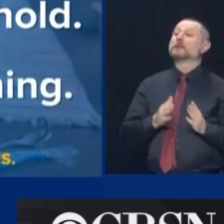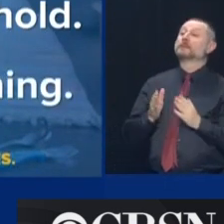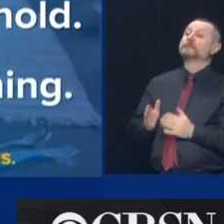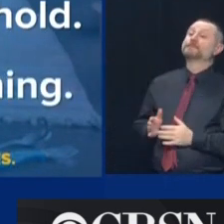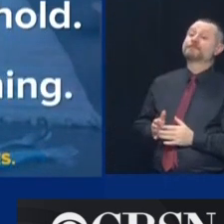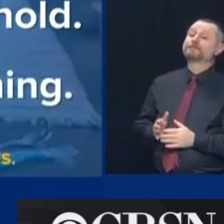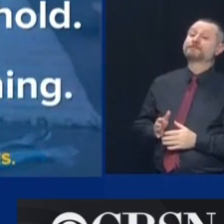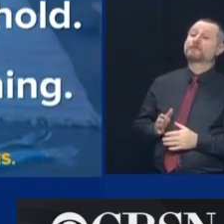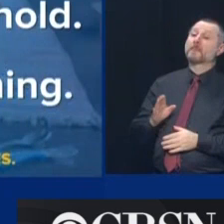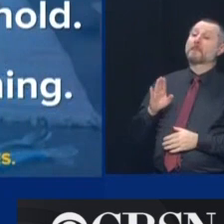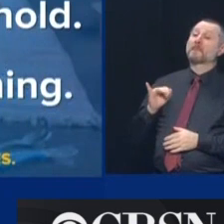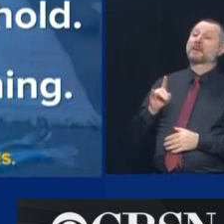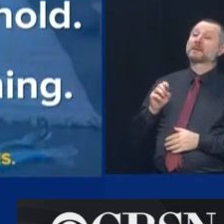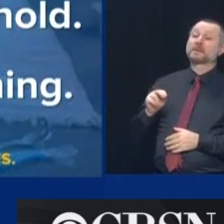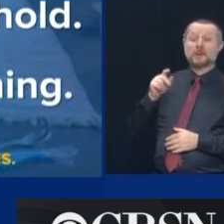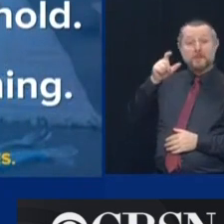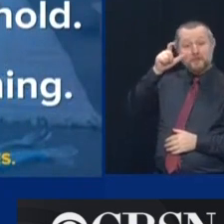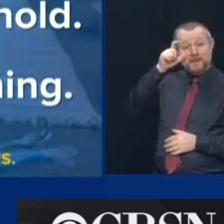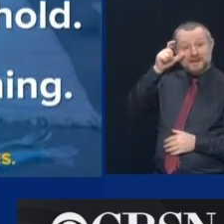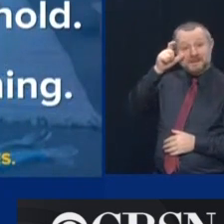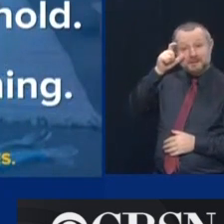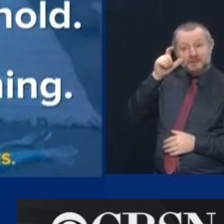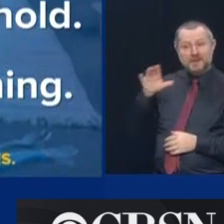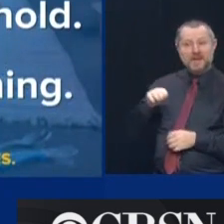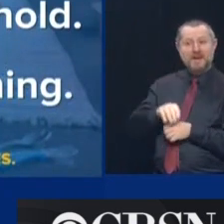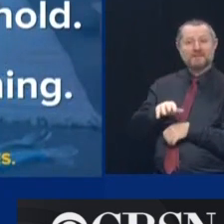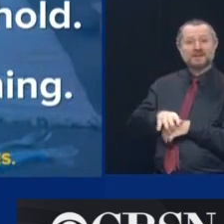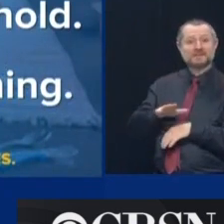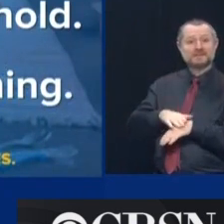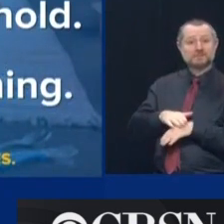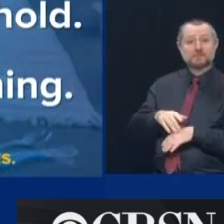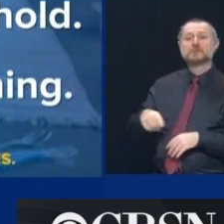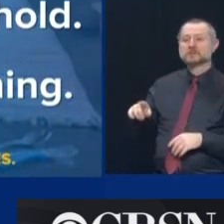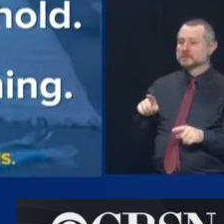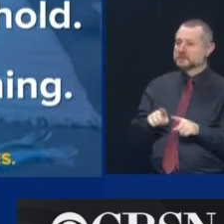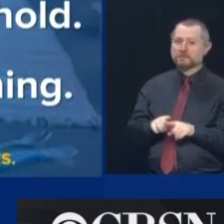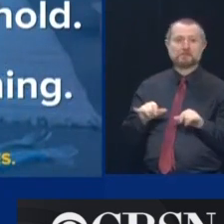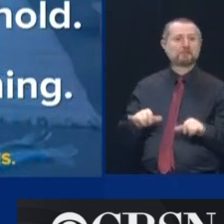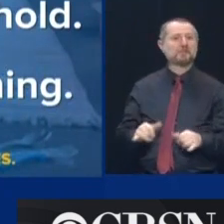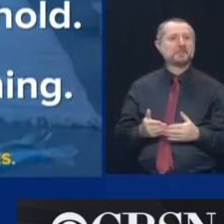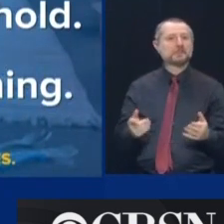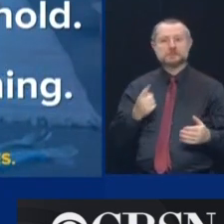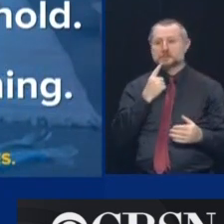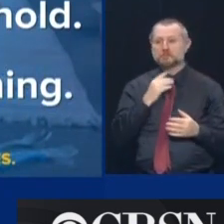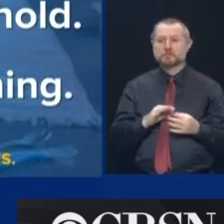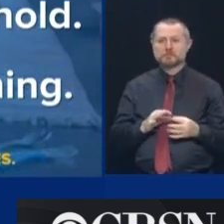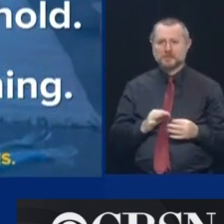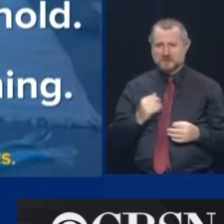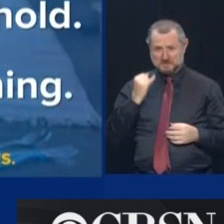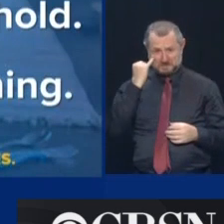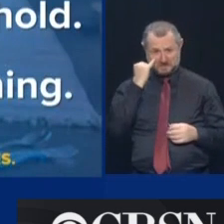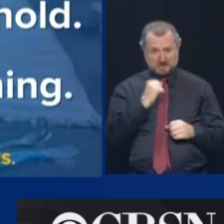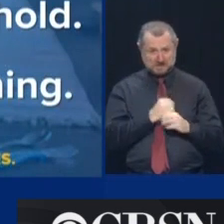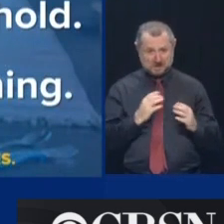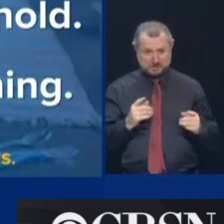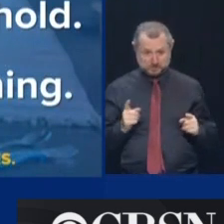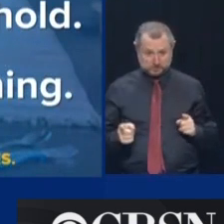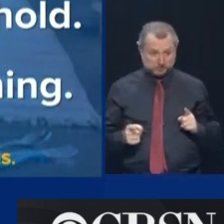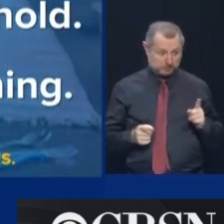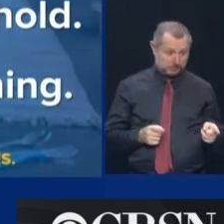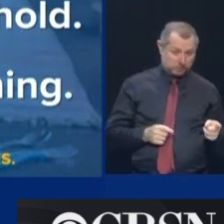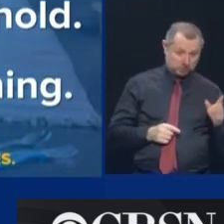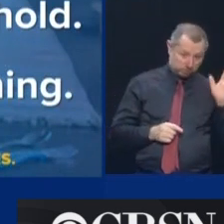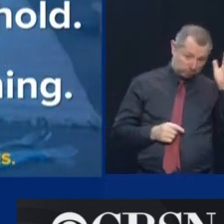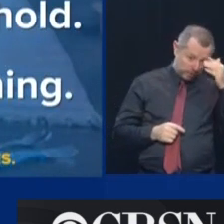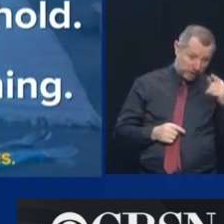The Joe Biden advisors say the same thing. When is the last time you